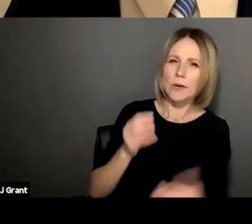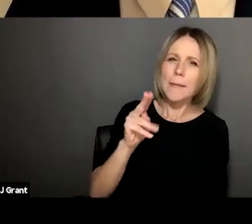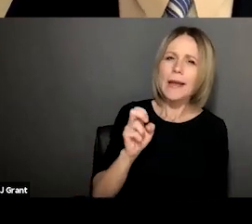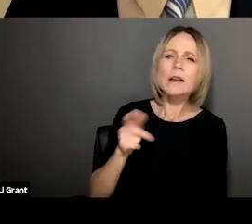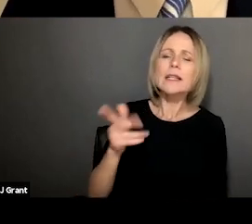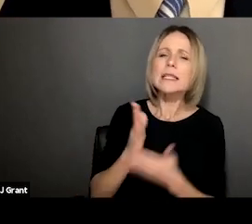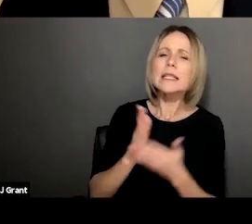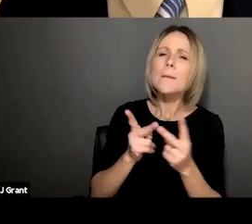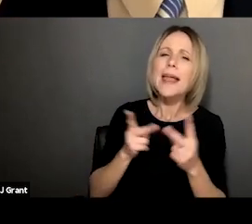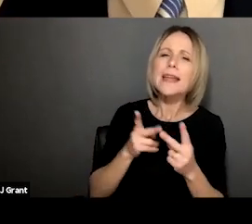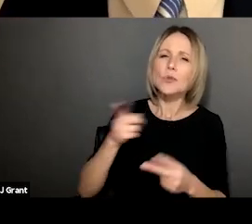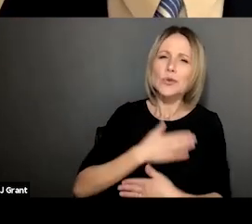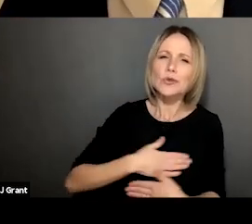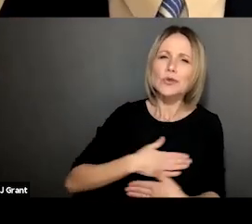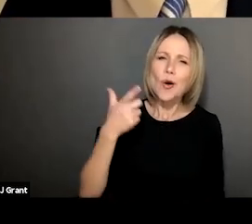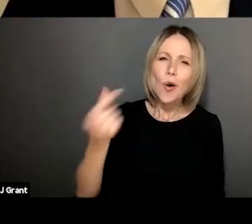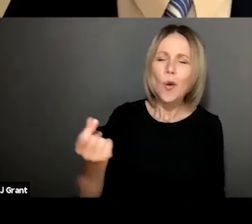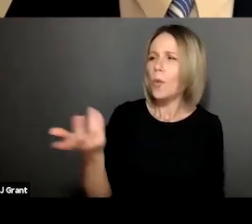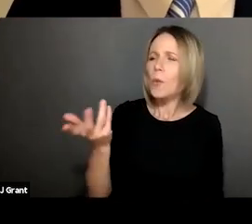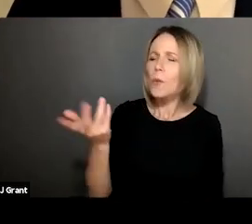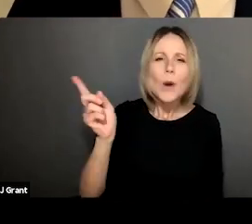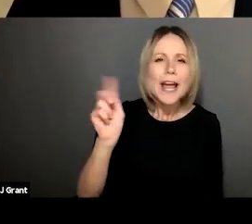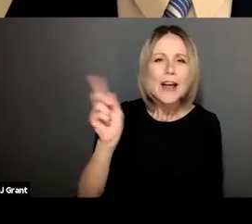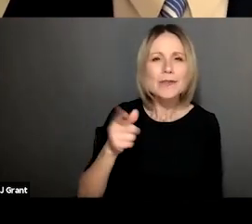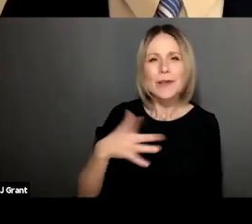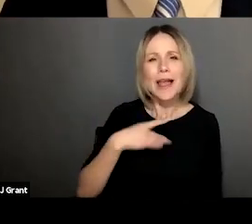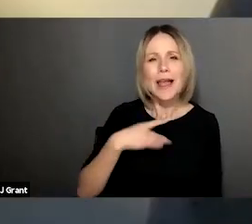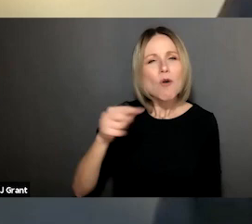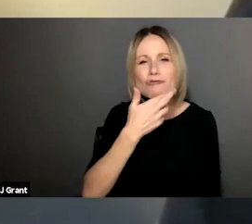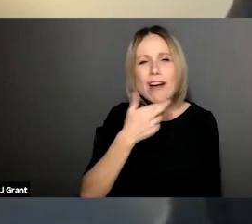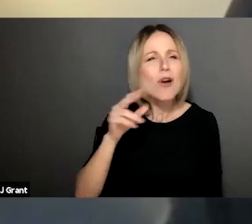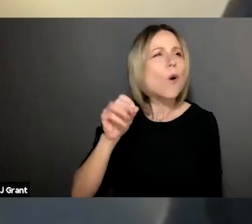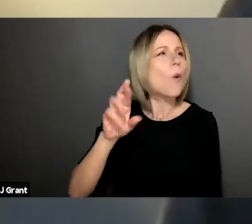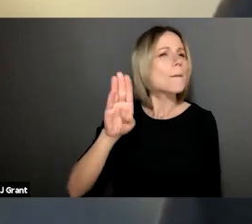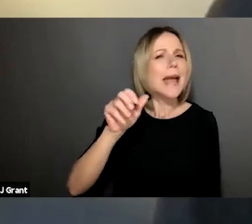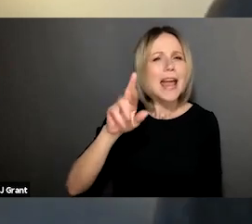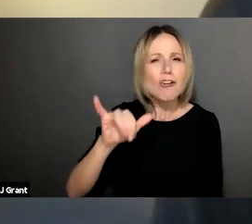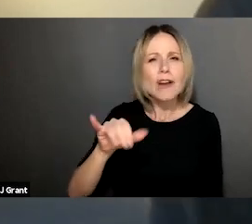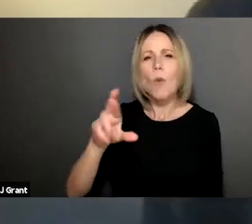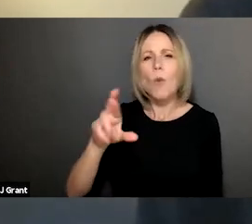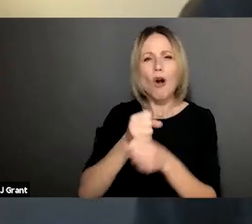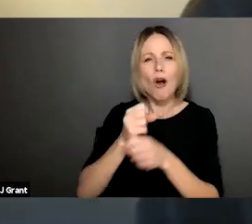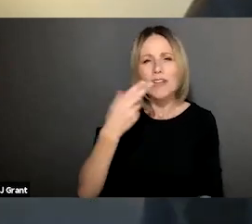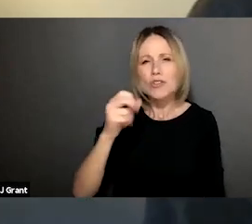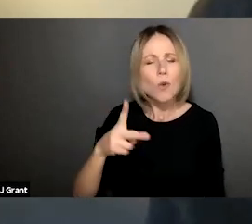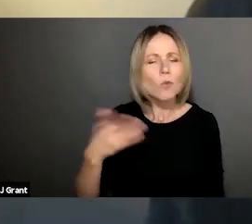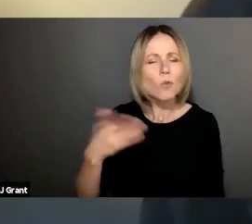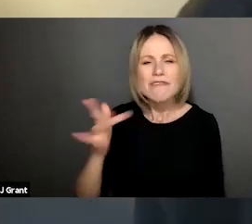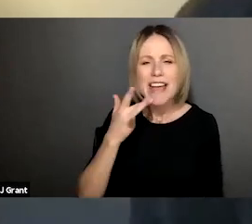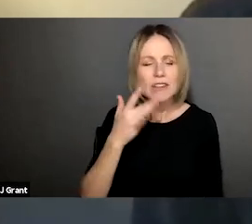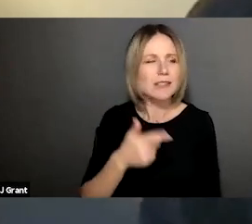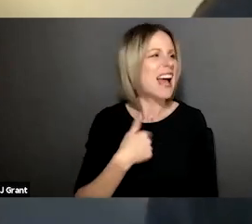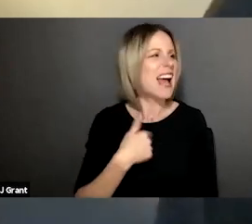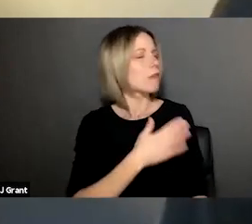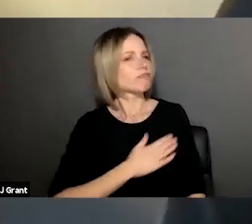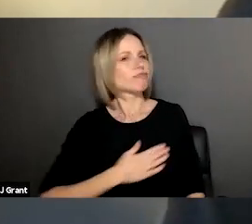you like to go? Restaurants or bakeries or coffee shops? What are your favorites? Well, to tell you the truth, what I like to do is go to the farmer's market. And